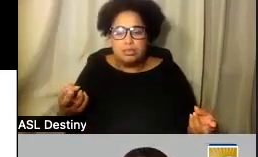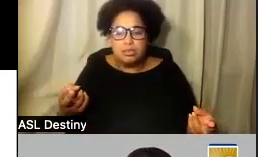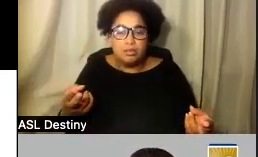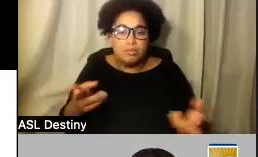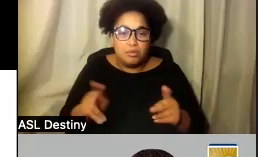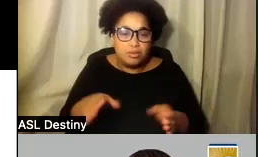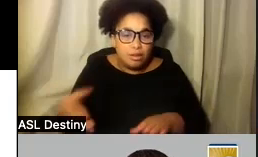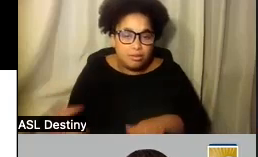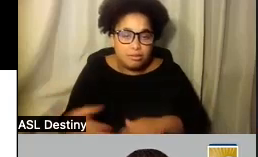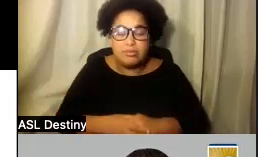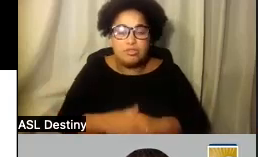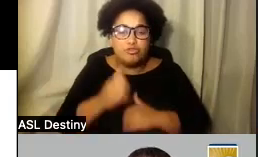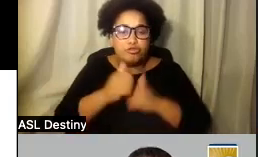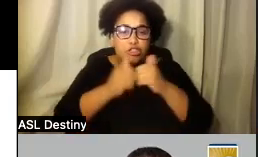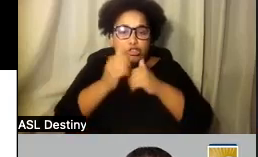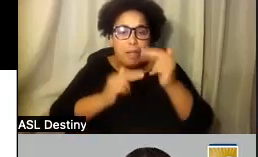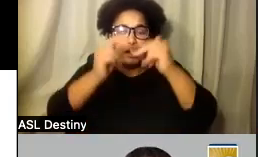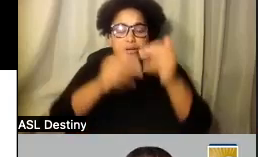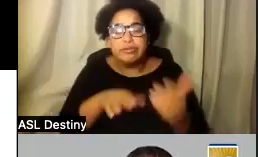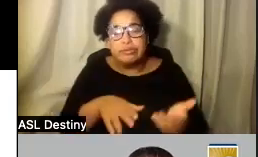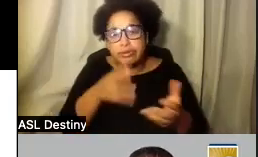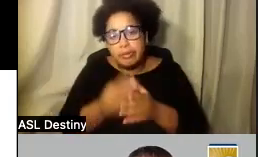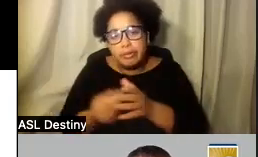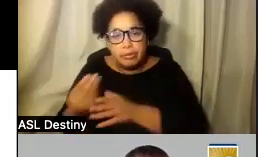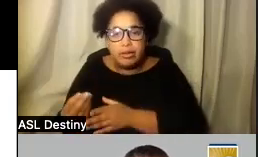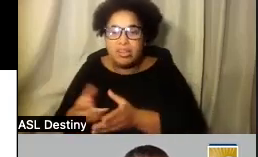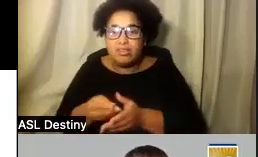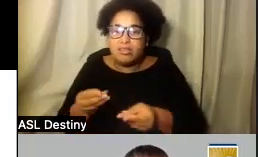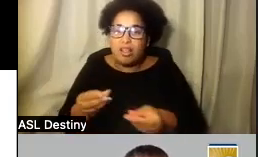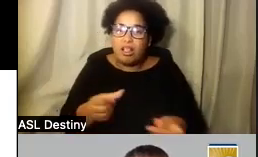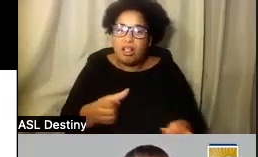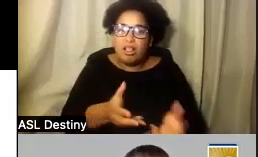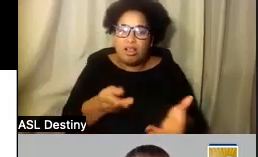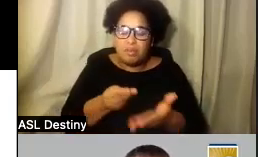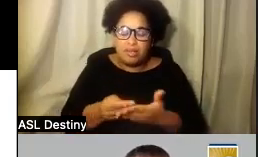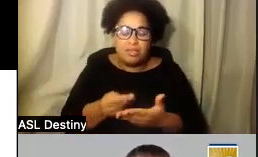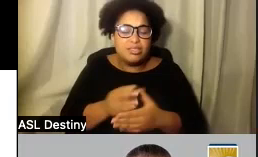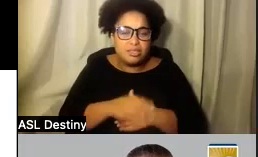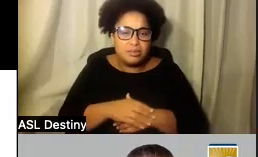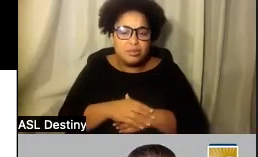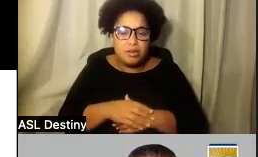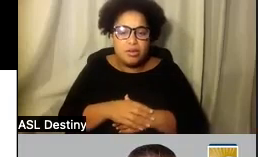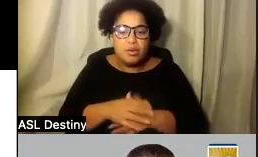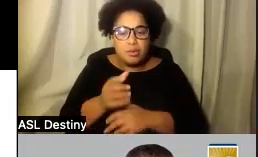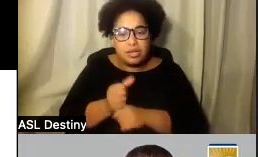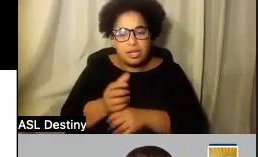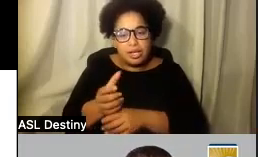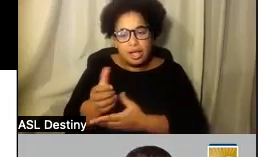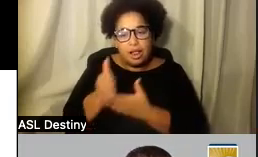lot of structures. It costs a lot of money, and ultimately we receive help from the